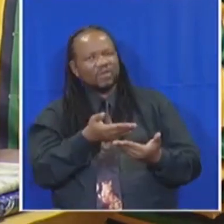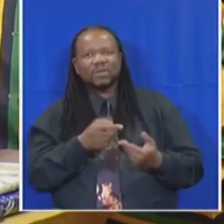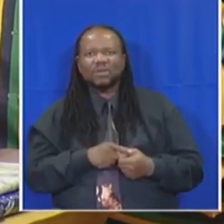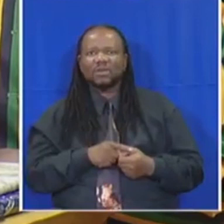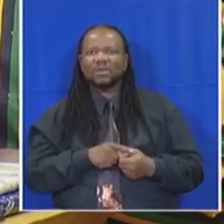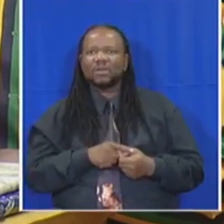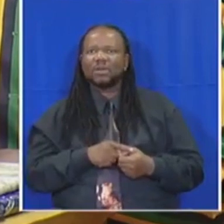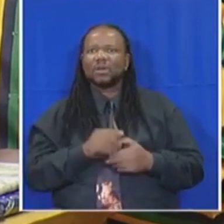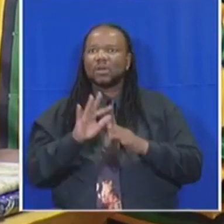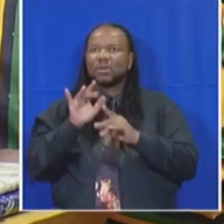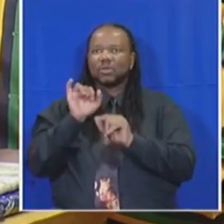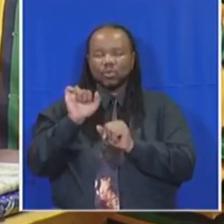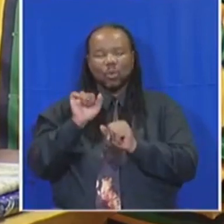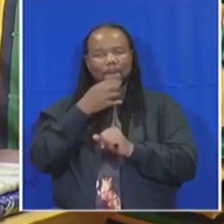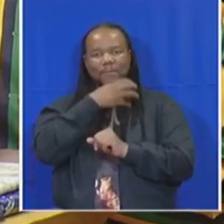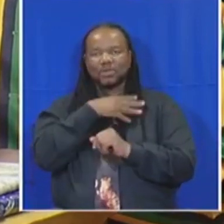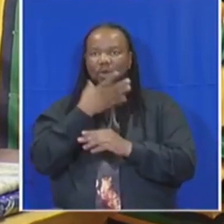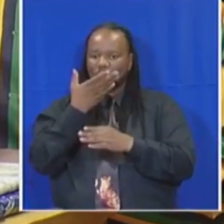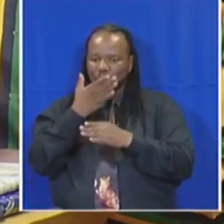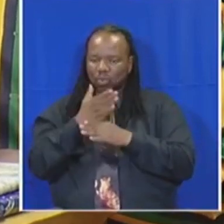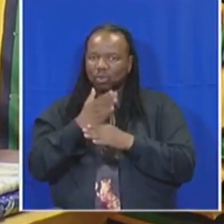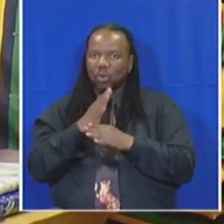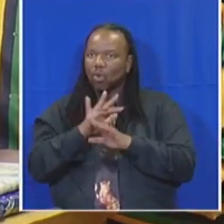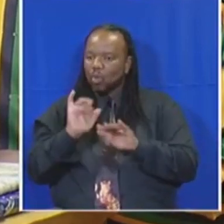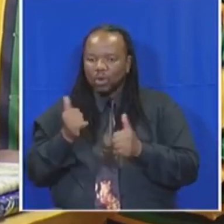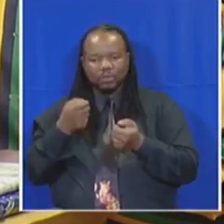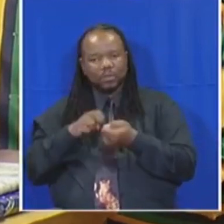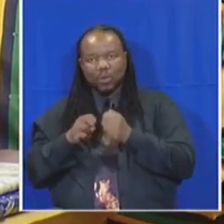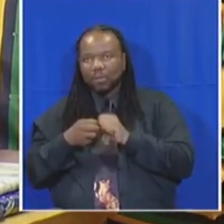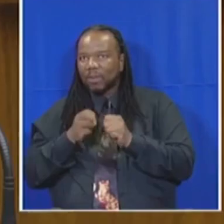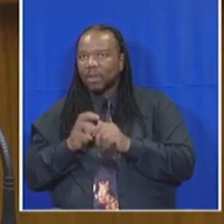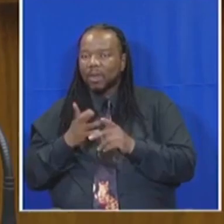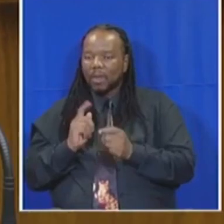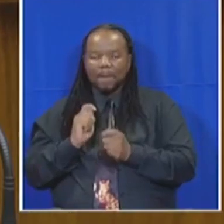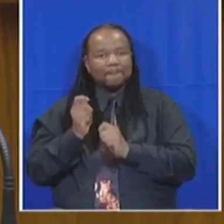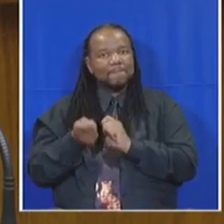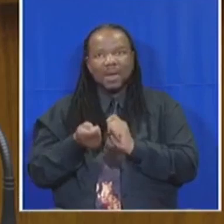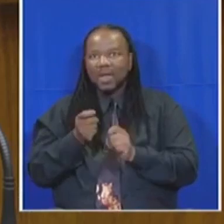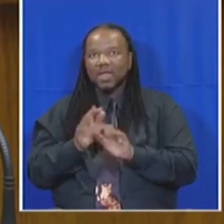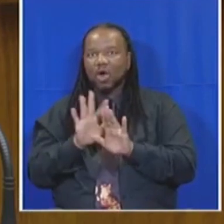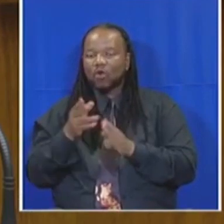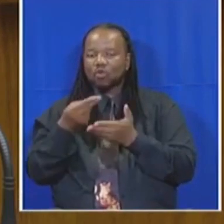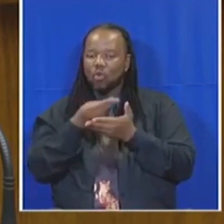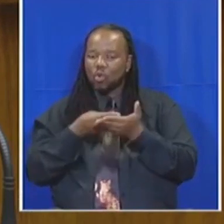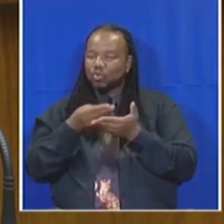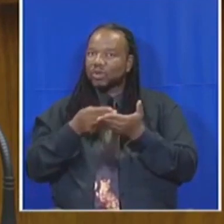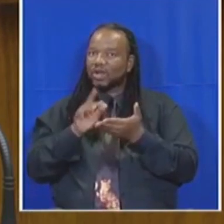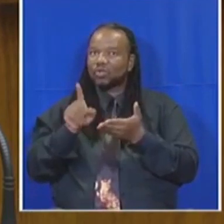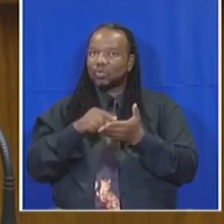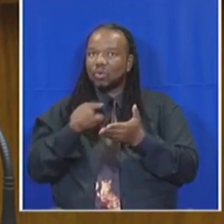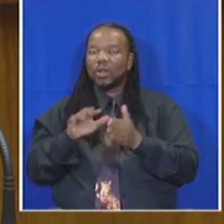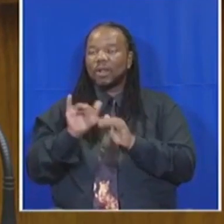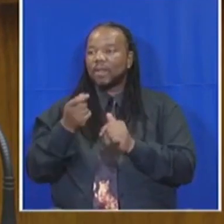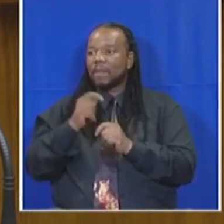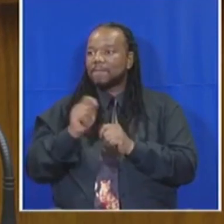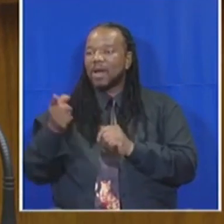Minister, had you done your job, we as taxpayers won't be responsible for paying an unlawful contract when that money could have gone to the